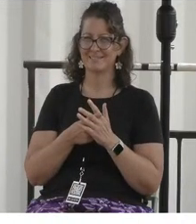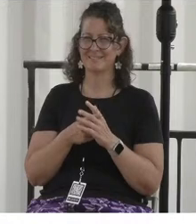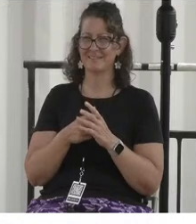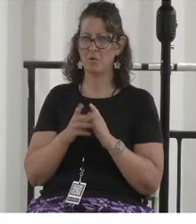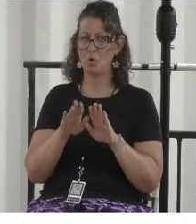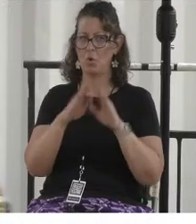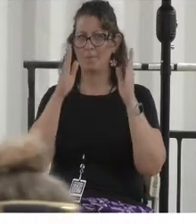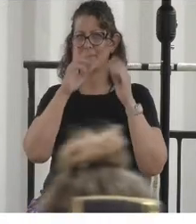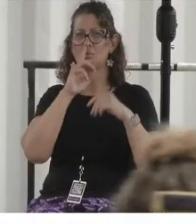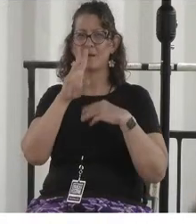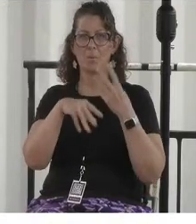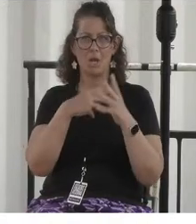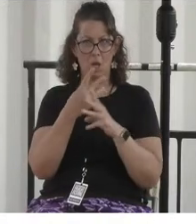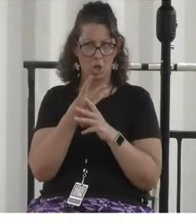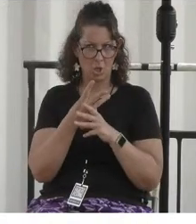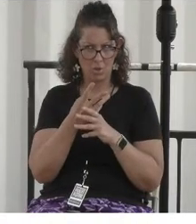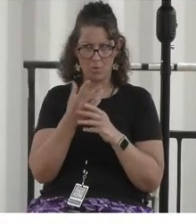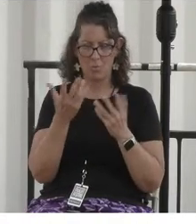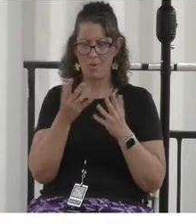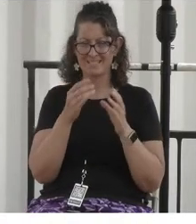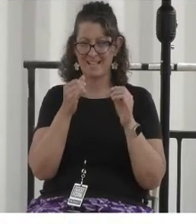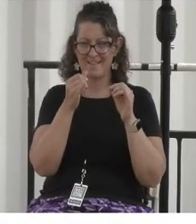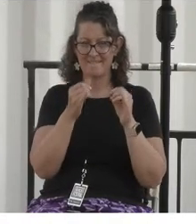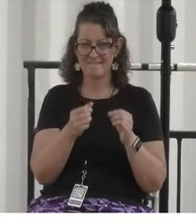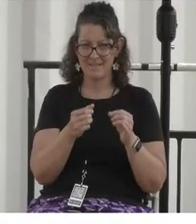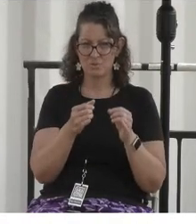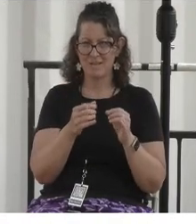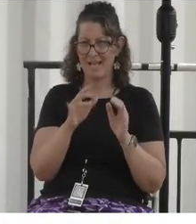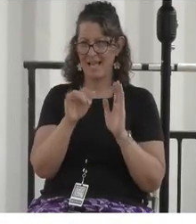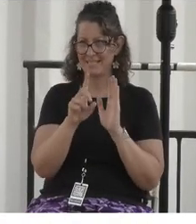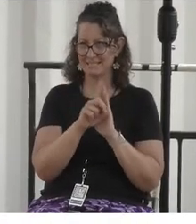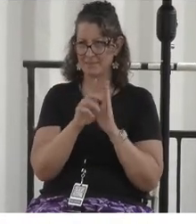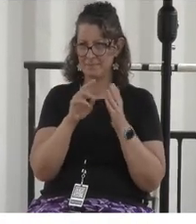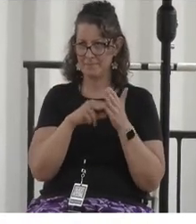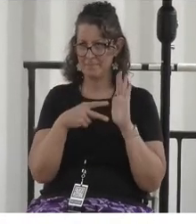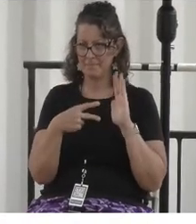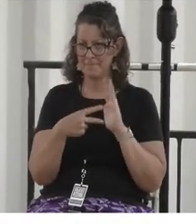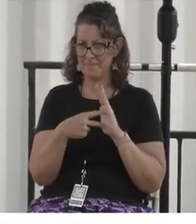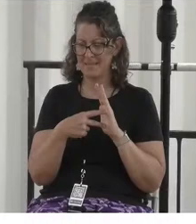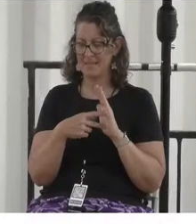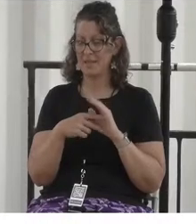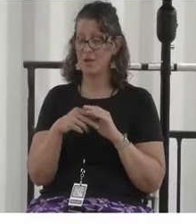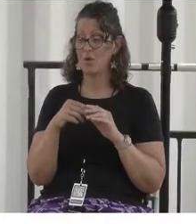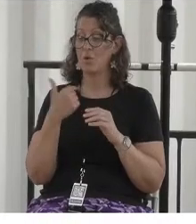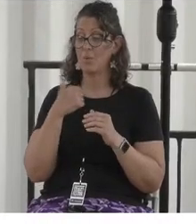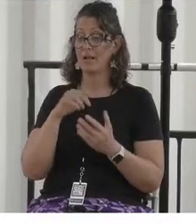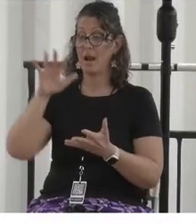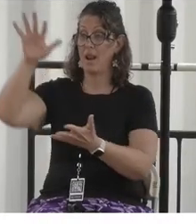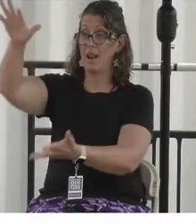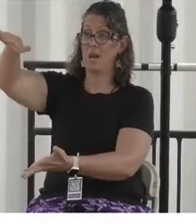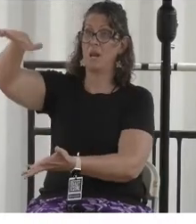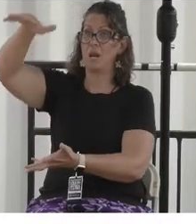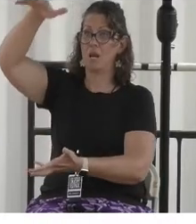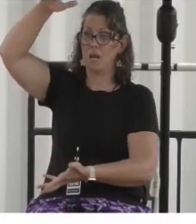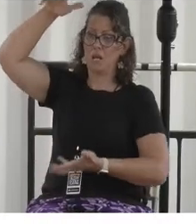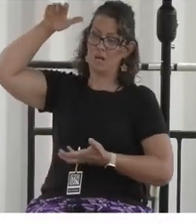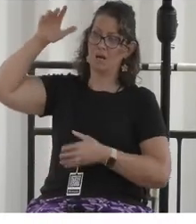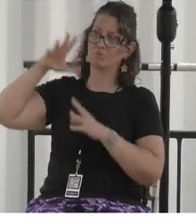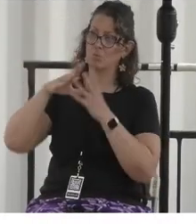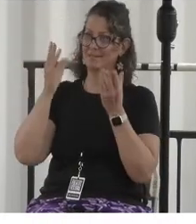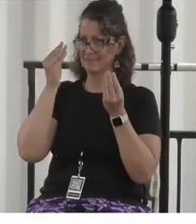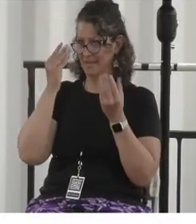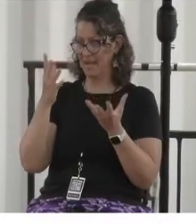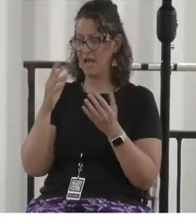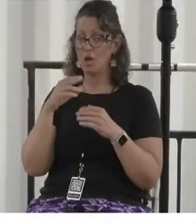of what does an individual ID mean? So we can collect this very, very large volume of data now.